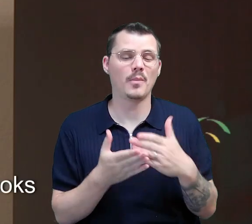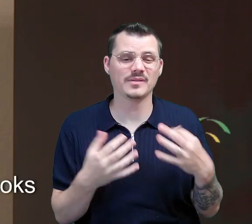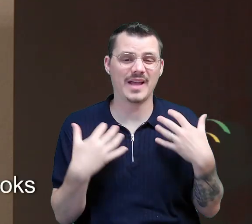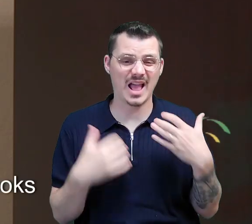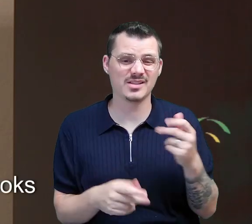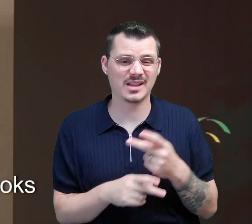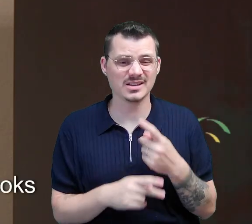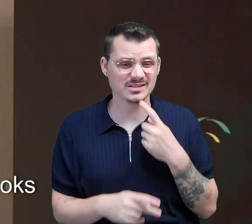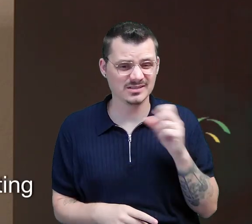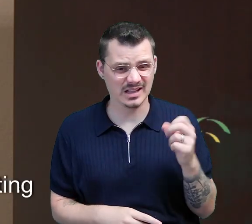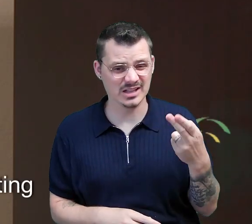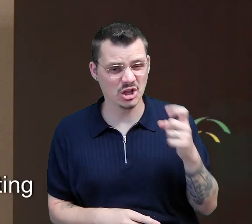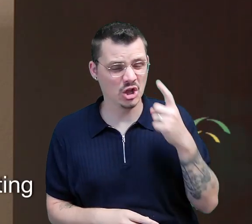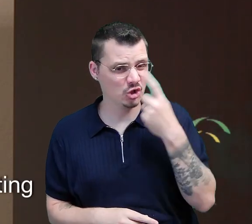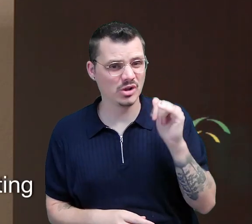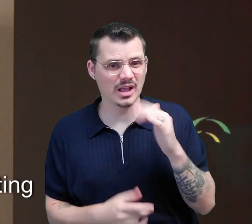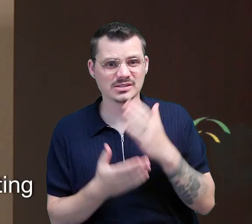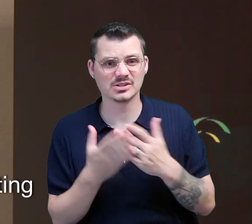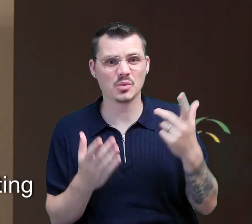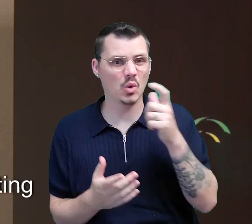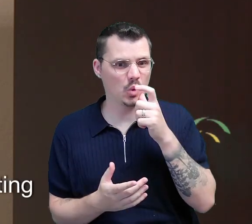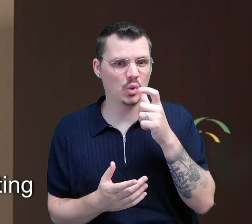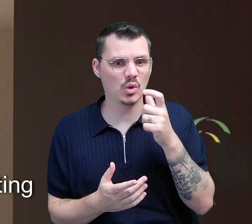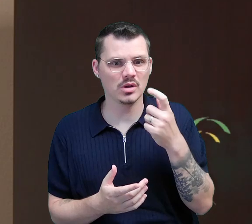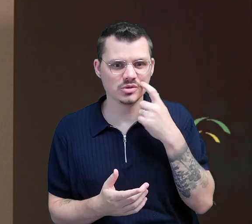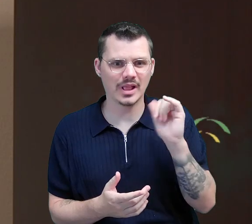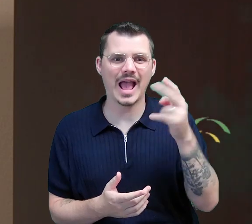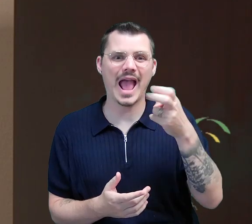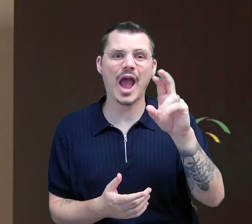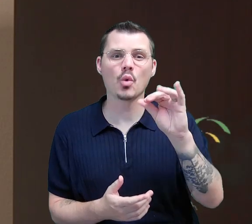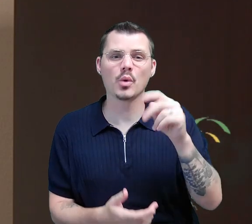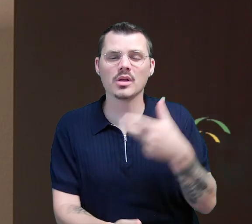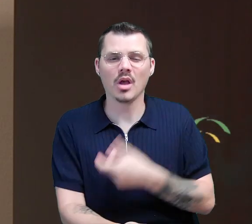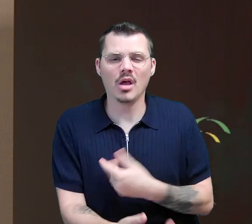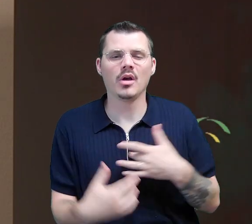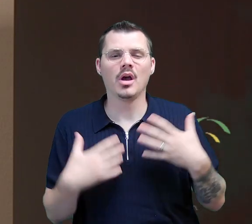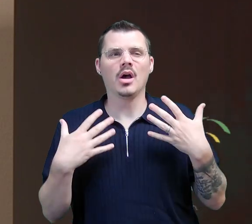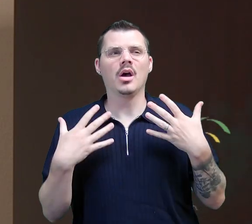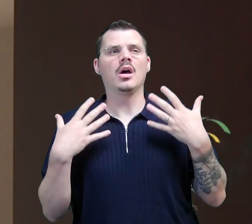of healthcare said, yeah, he looks like somebody who's just been injecting heroin.